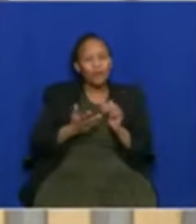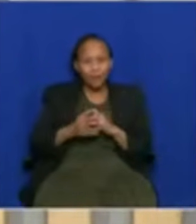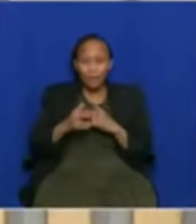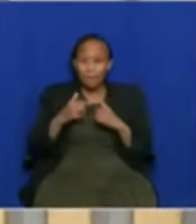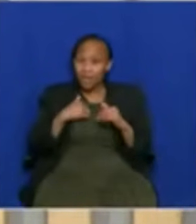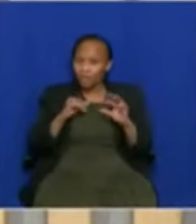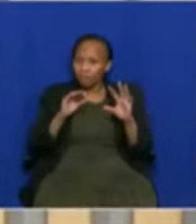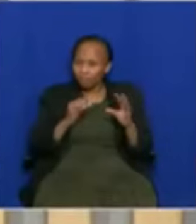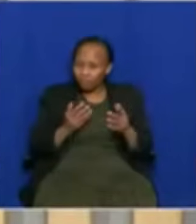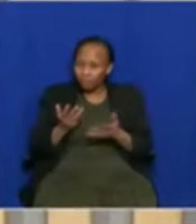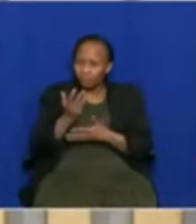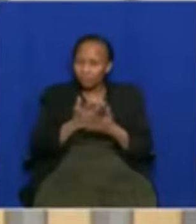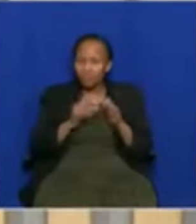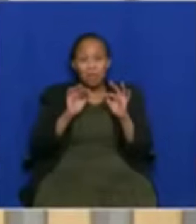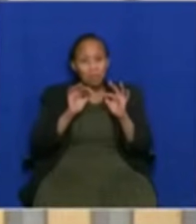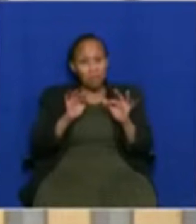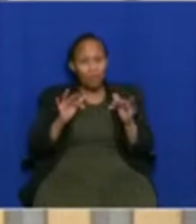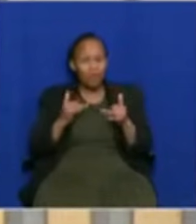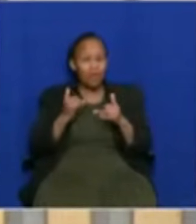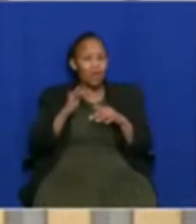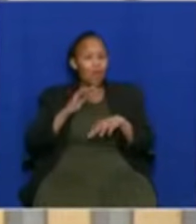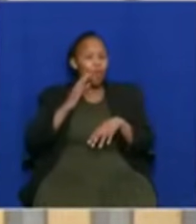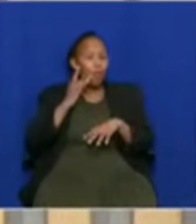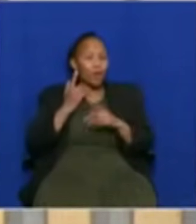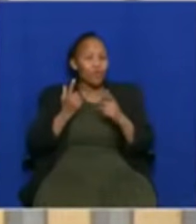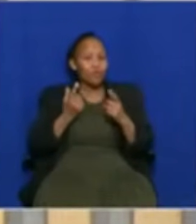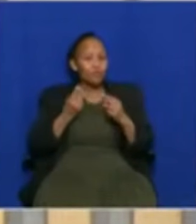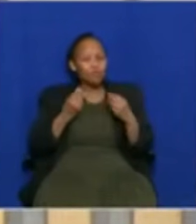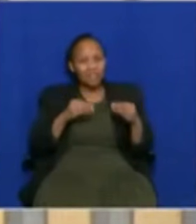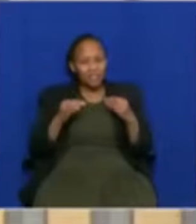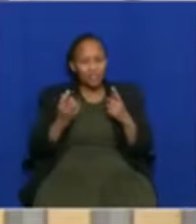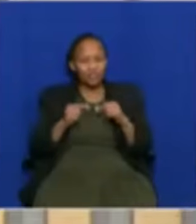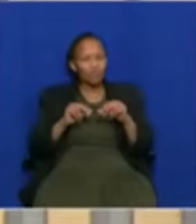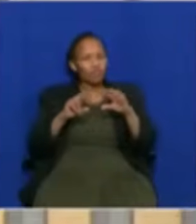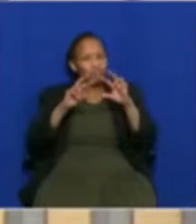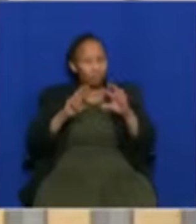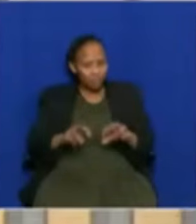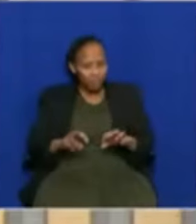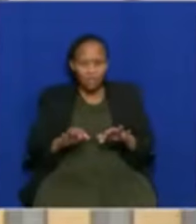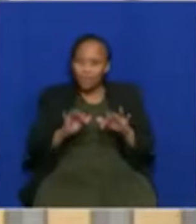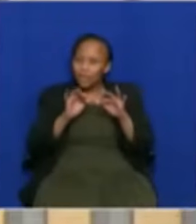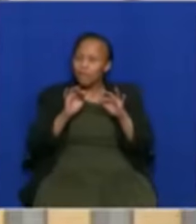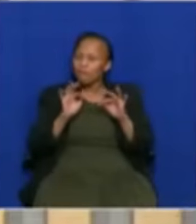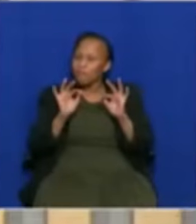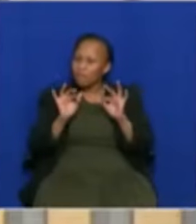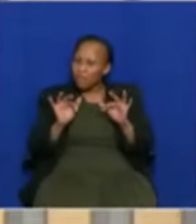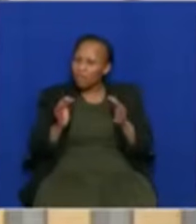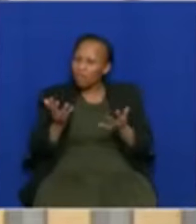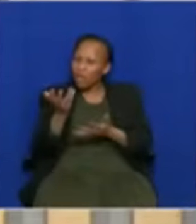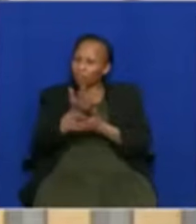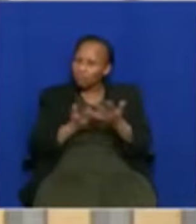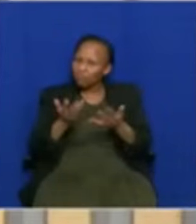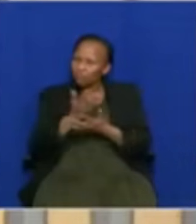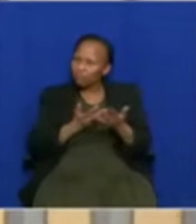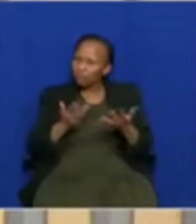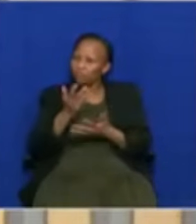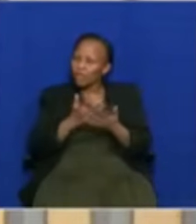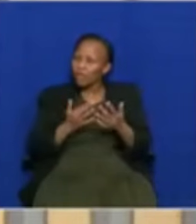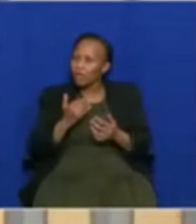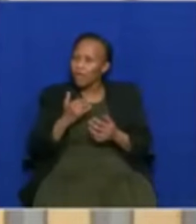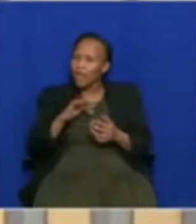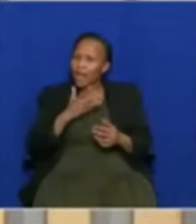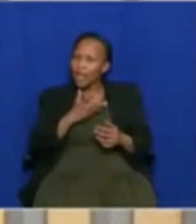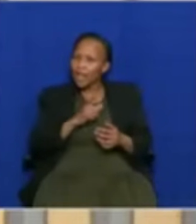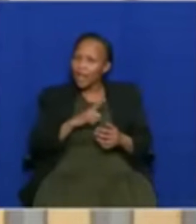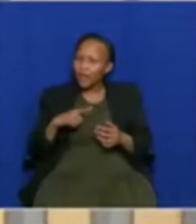investigation, you speak to people, and the talk is, who is this lady? Through that investigation and asking questions and